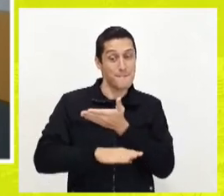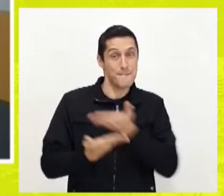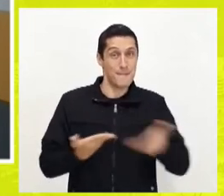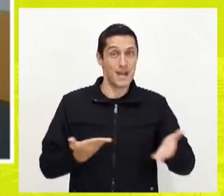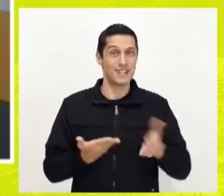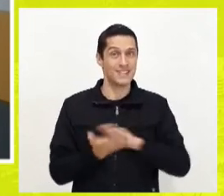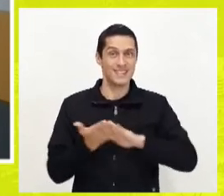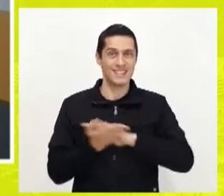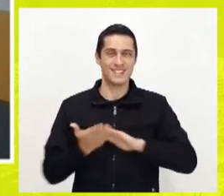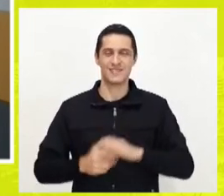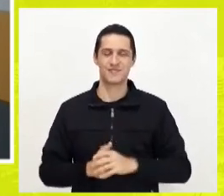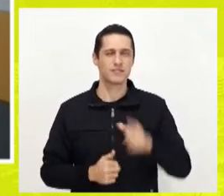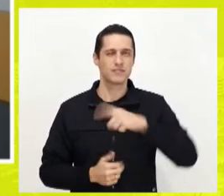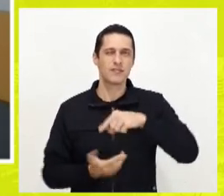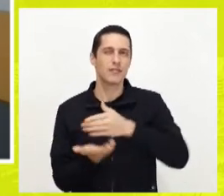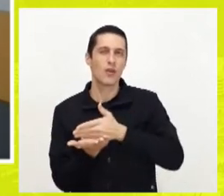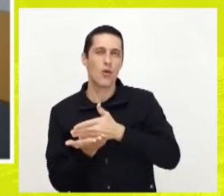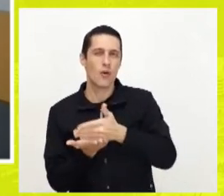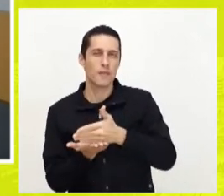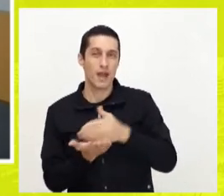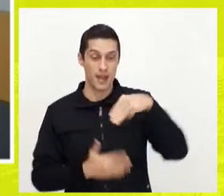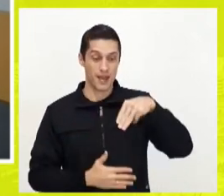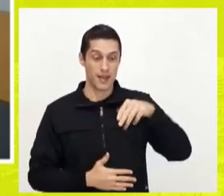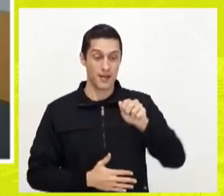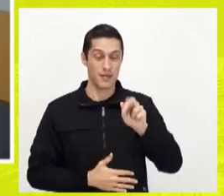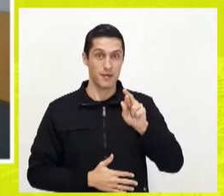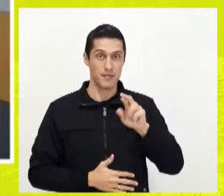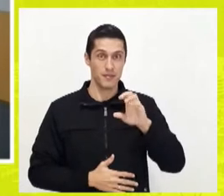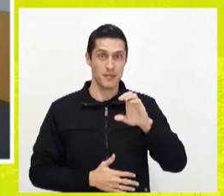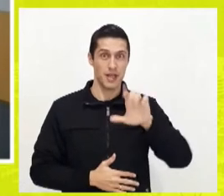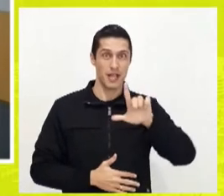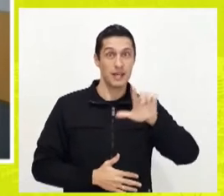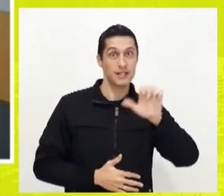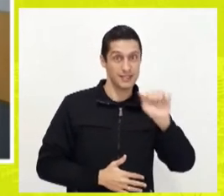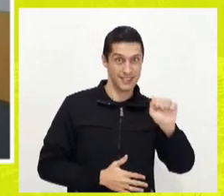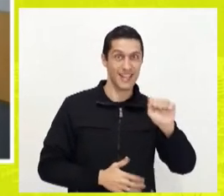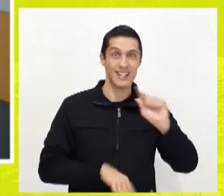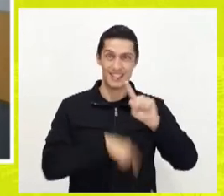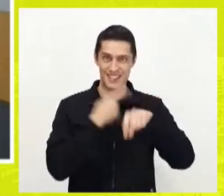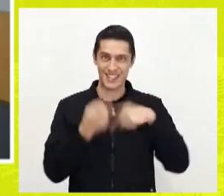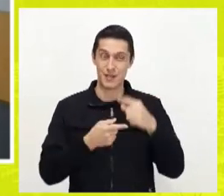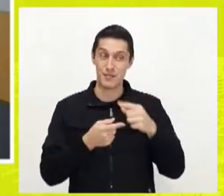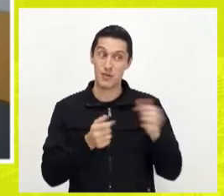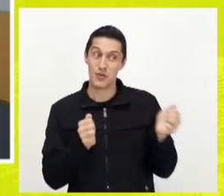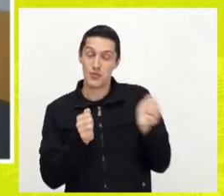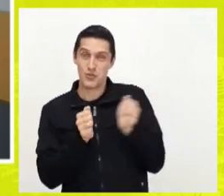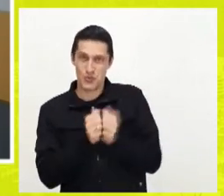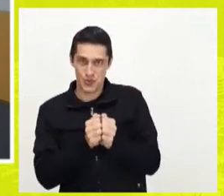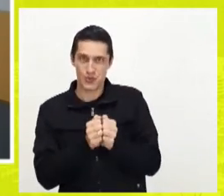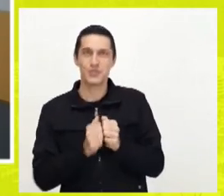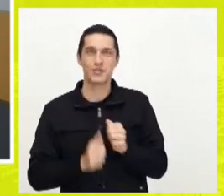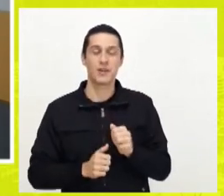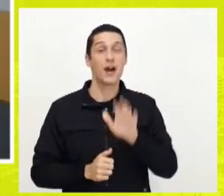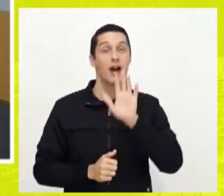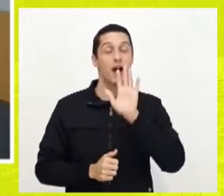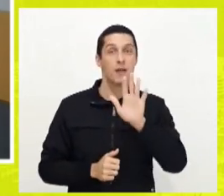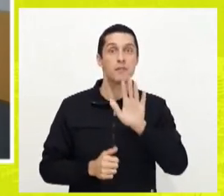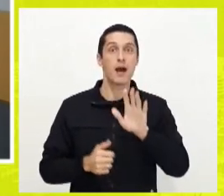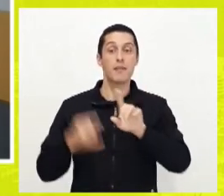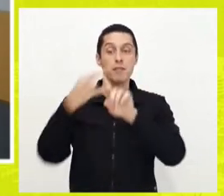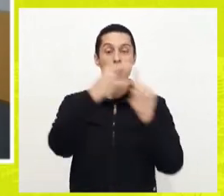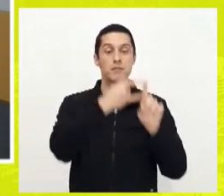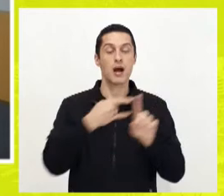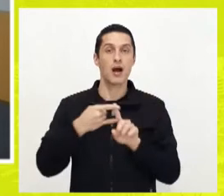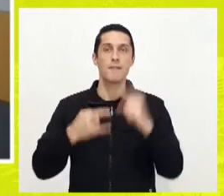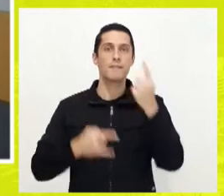don't miss anything marcella is not here anymore she's on the studio next door to get ready for the next panel the